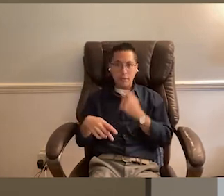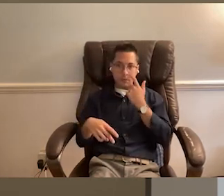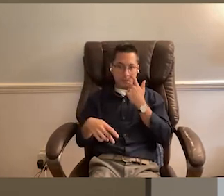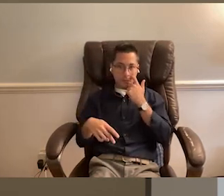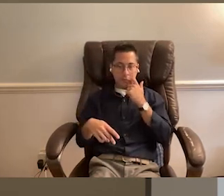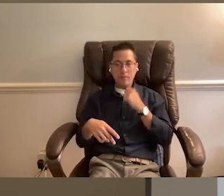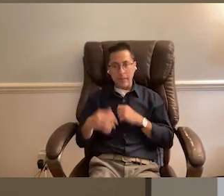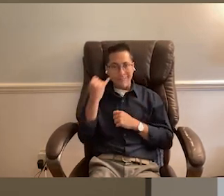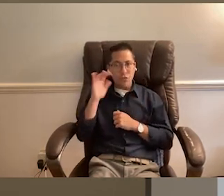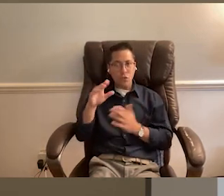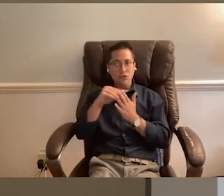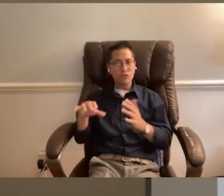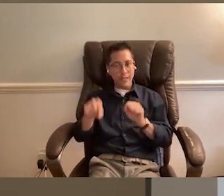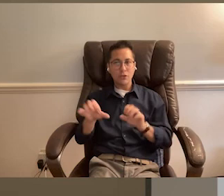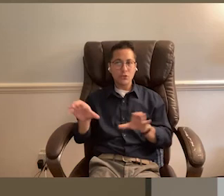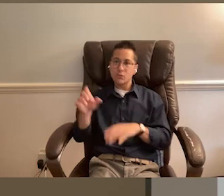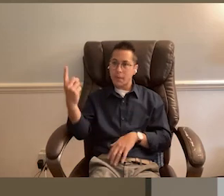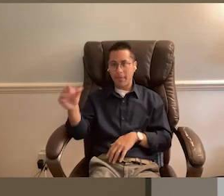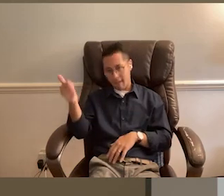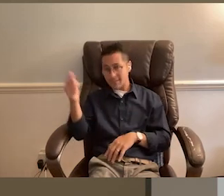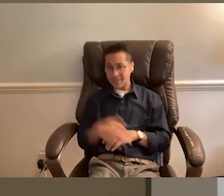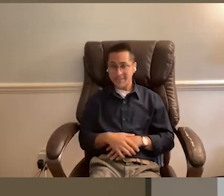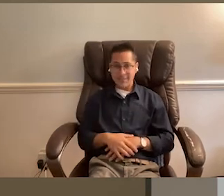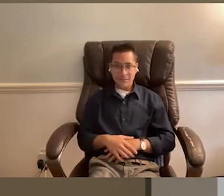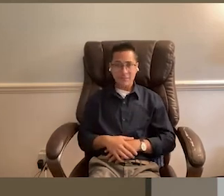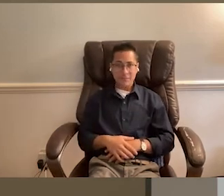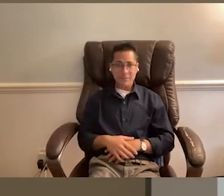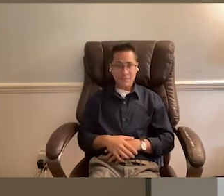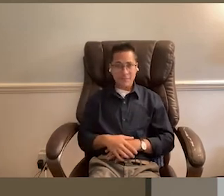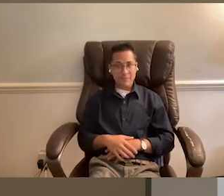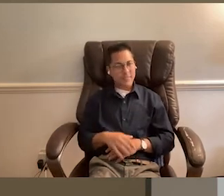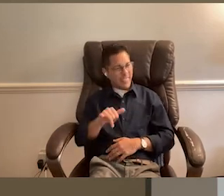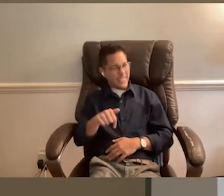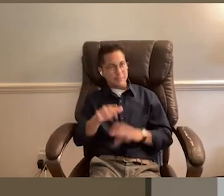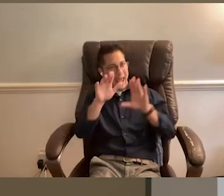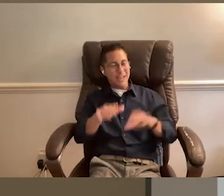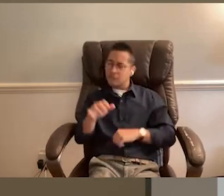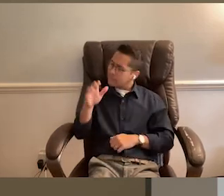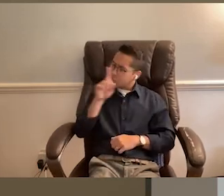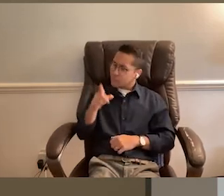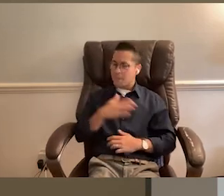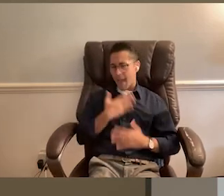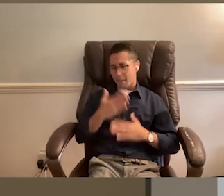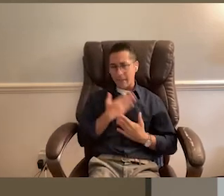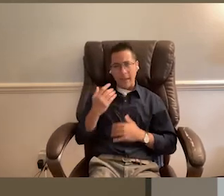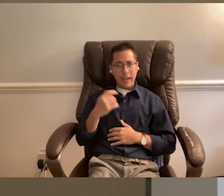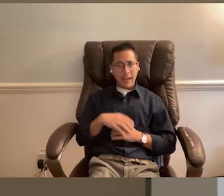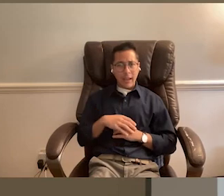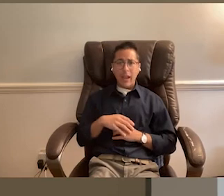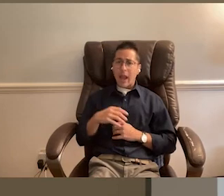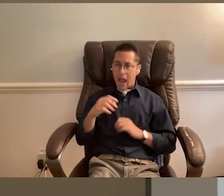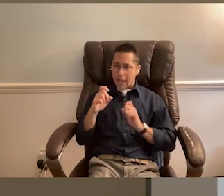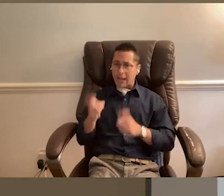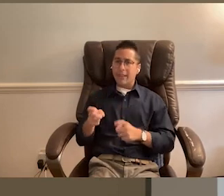I have to check in and check out every day? What do you mean you have to know where I am? And like that's like way too much for them. And then there are some programs